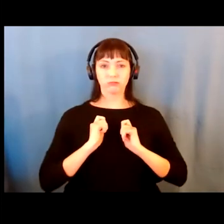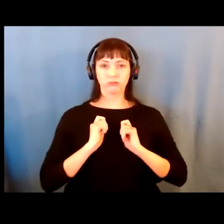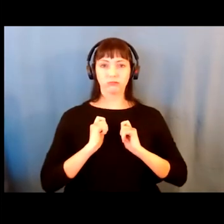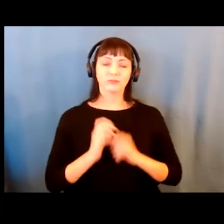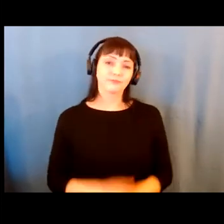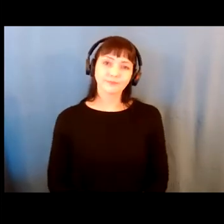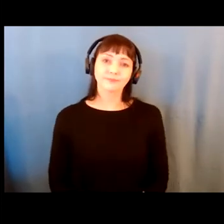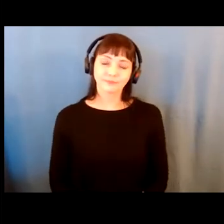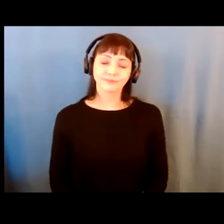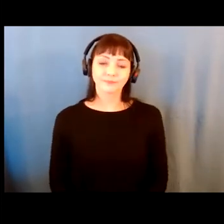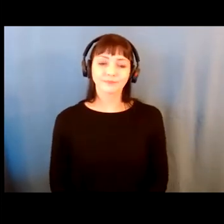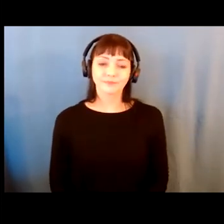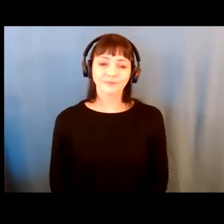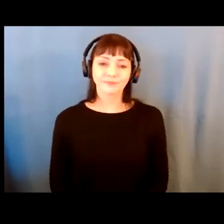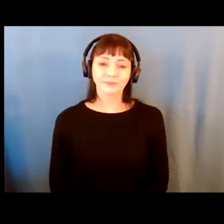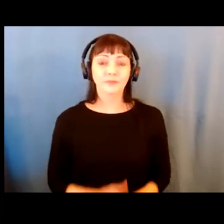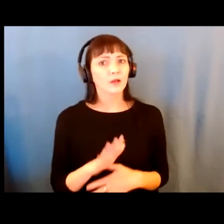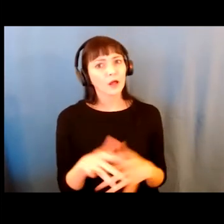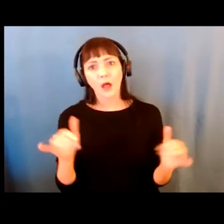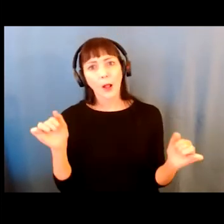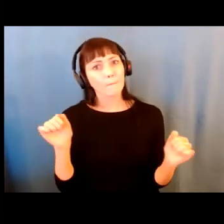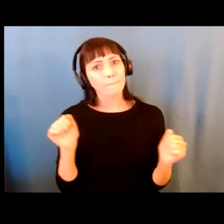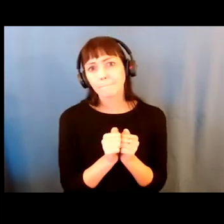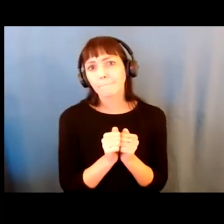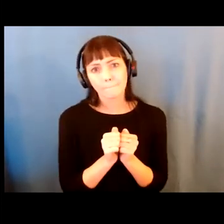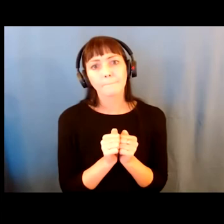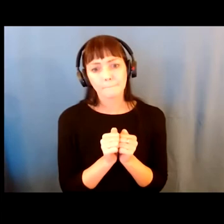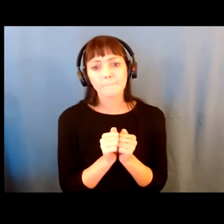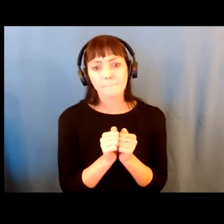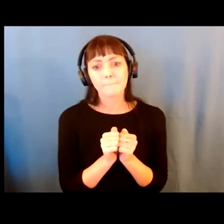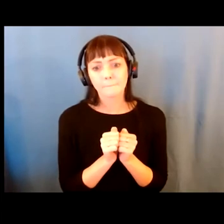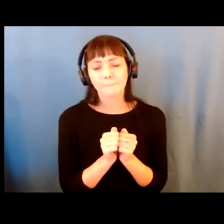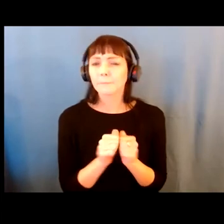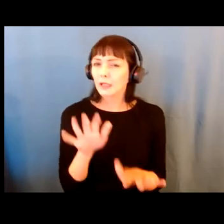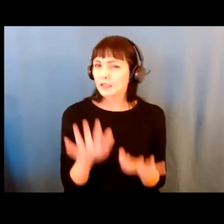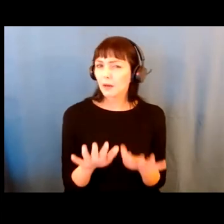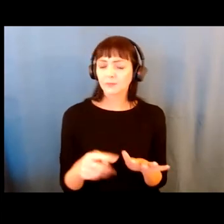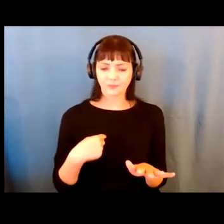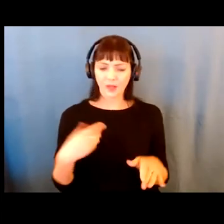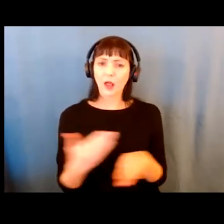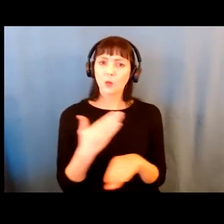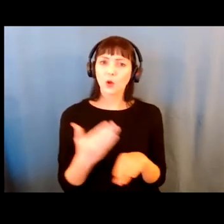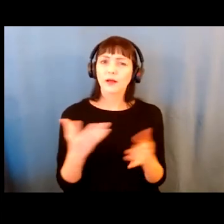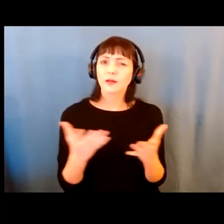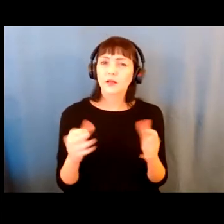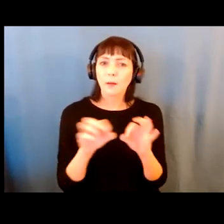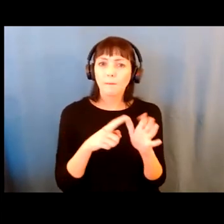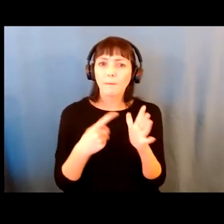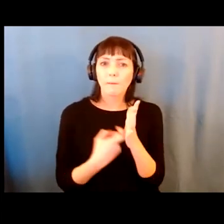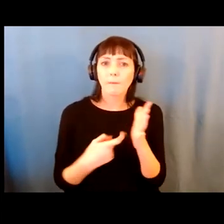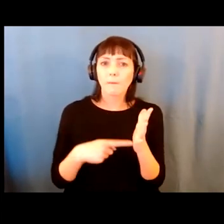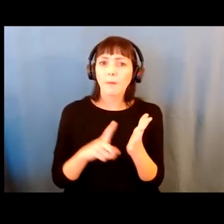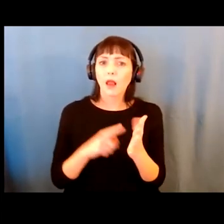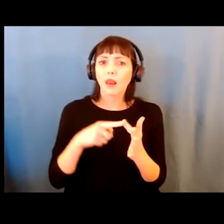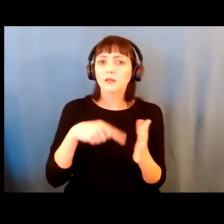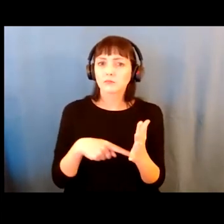us. I don't know. Completely. And I think it was the same when I was working at the Bartlett School